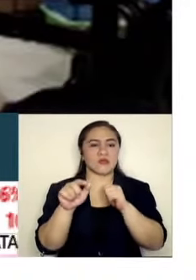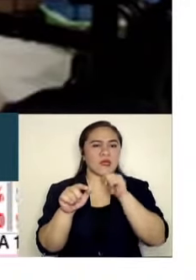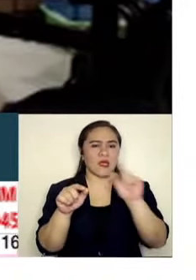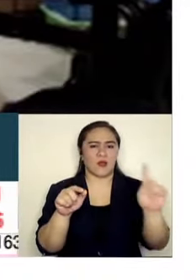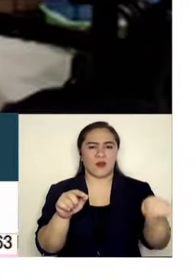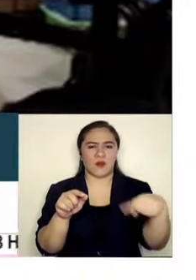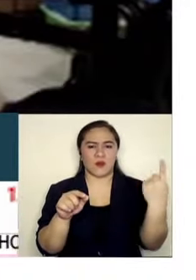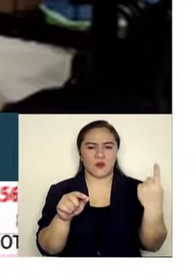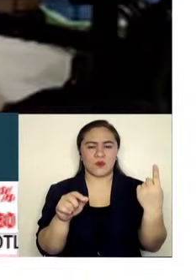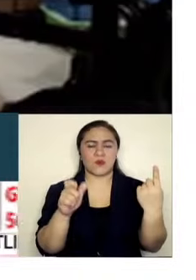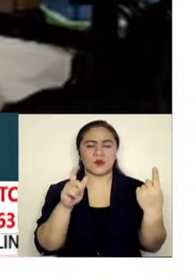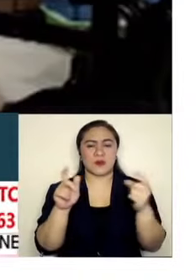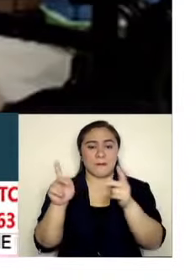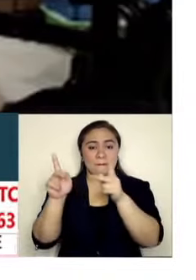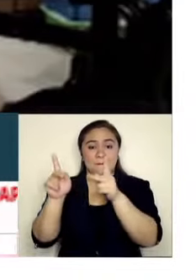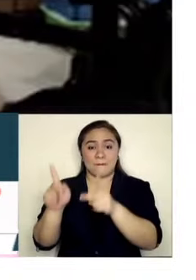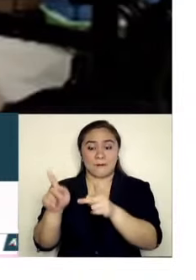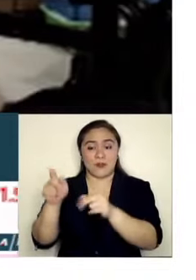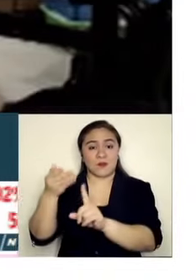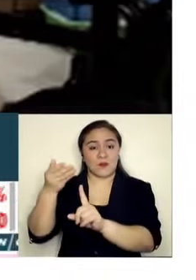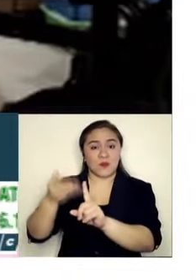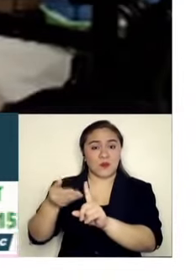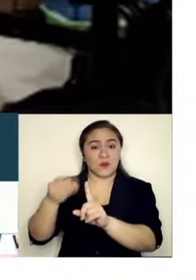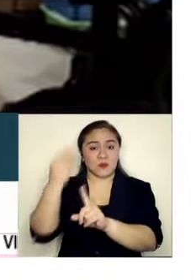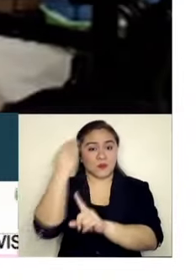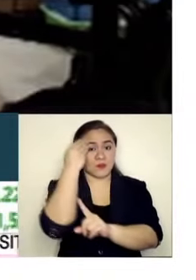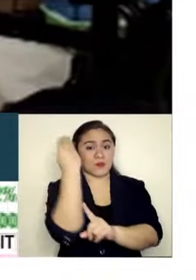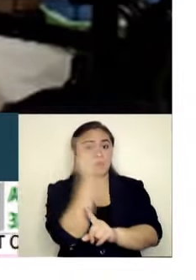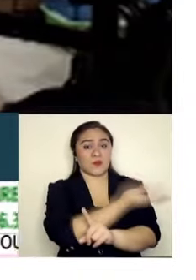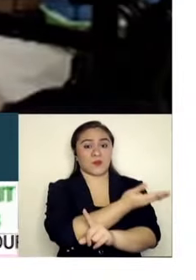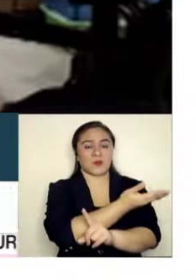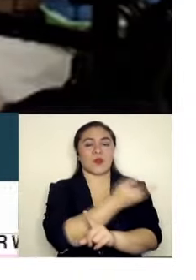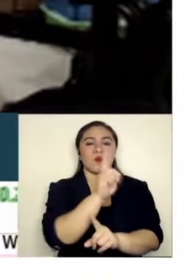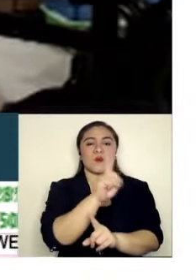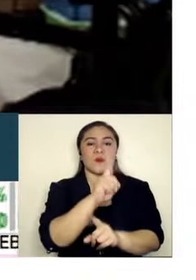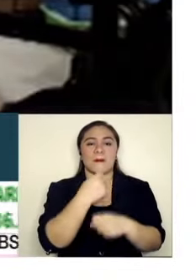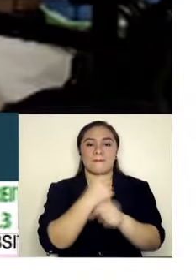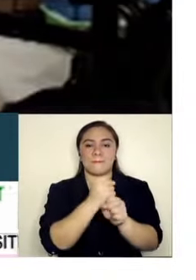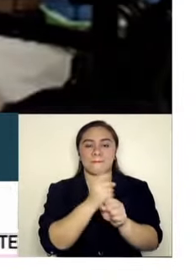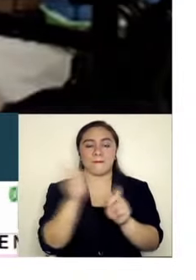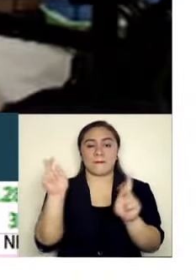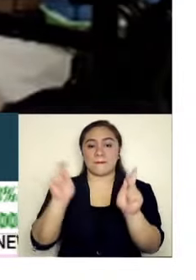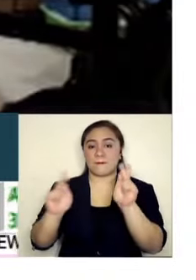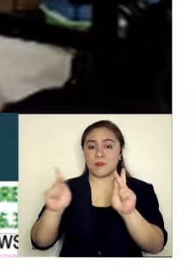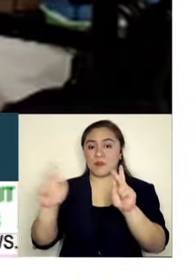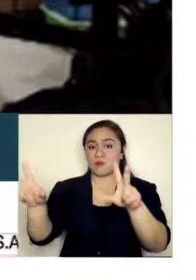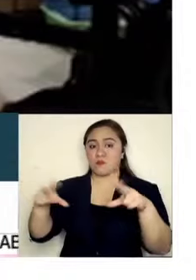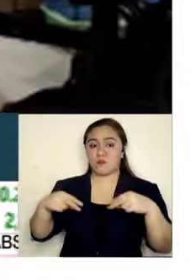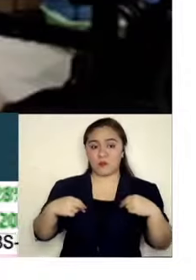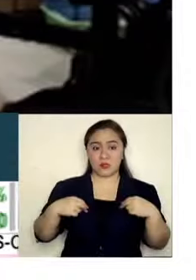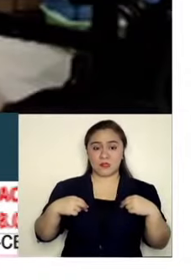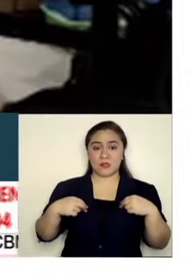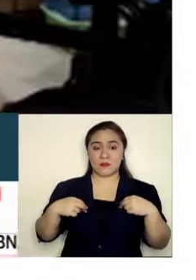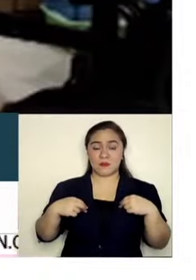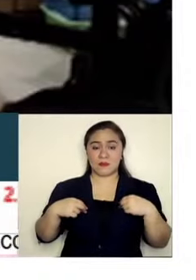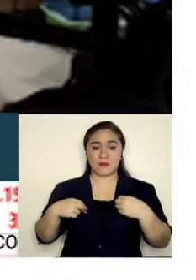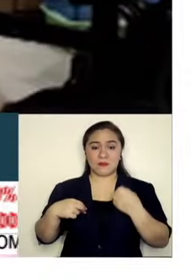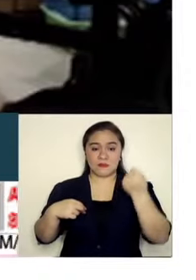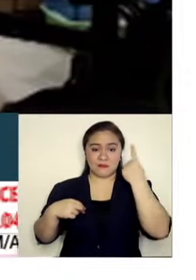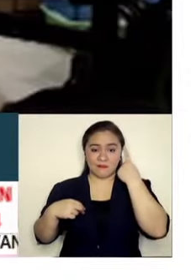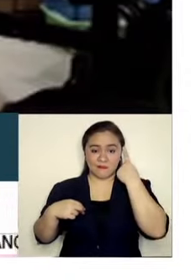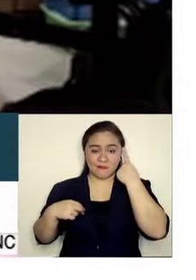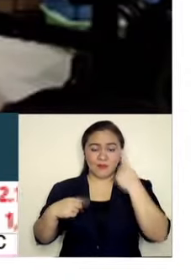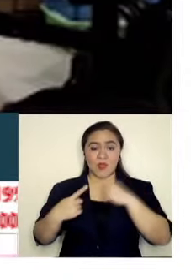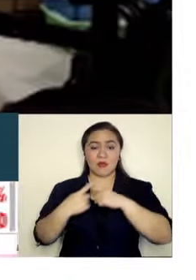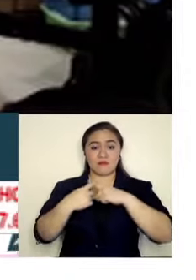by not the person giving the information. It is created by the person receiving the information. So it really depends on